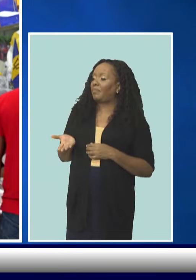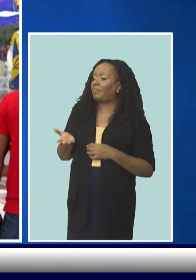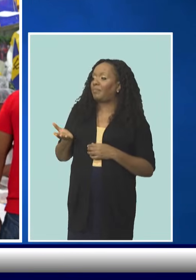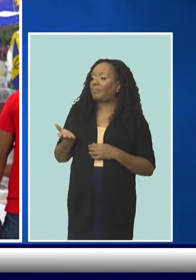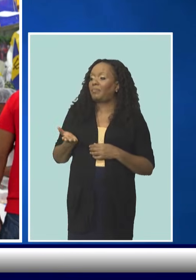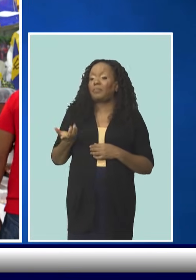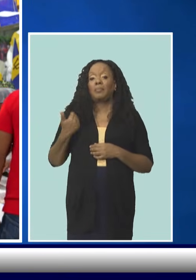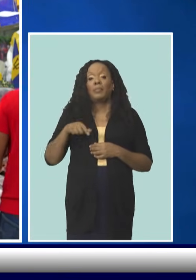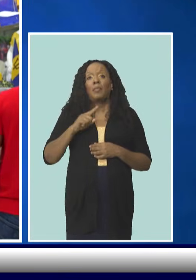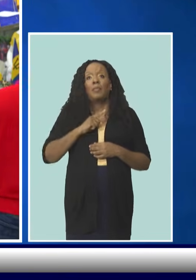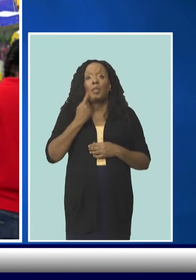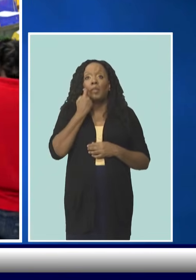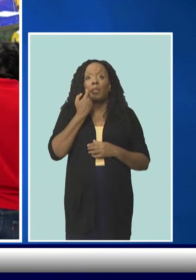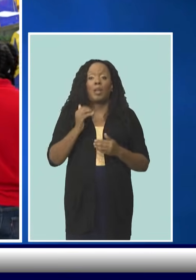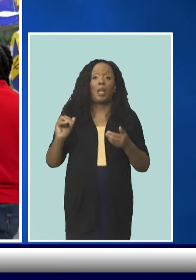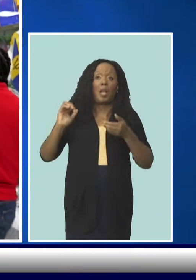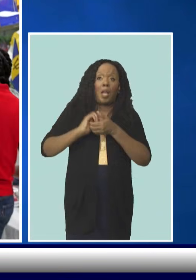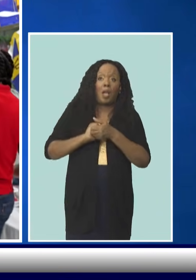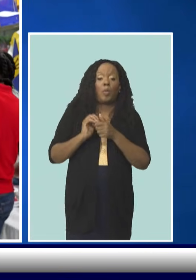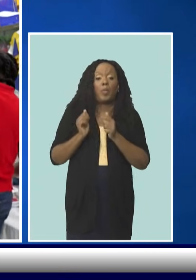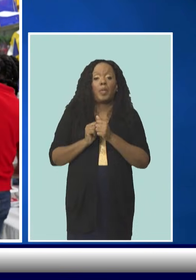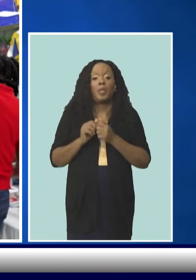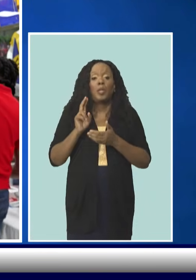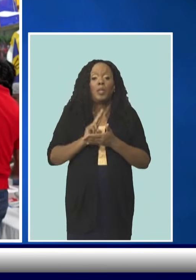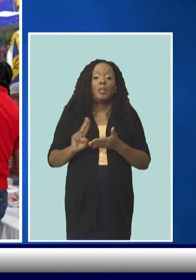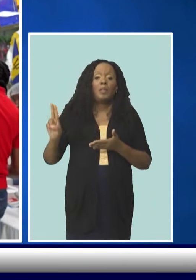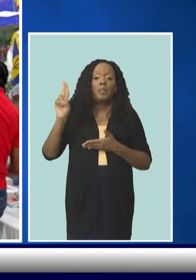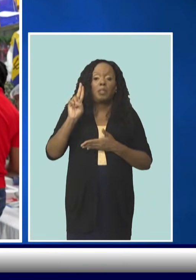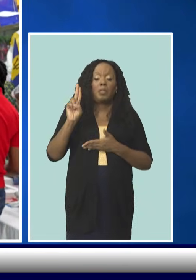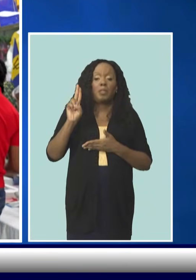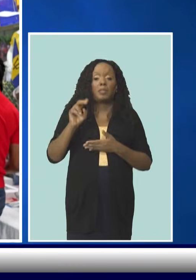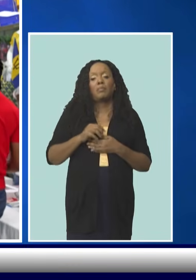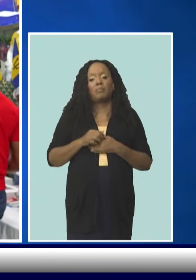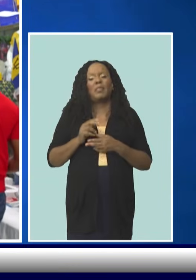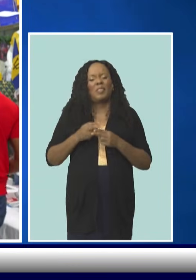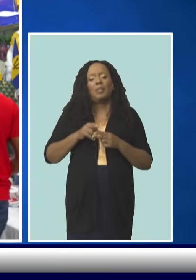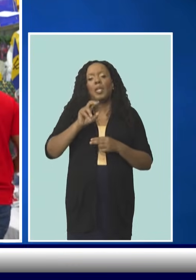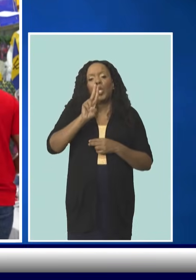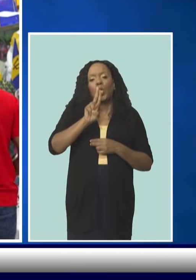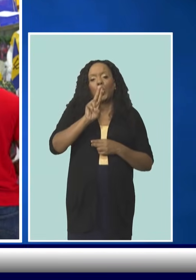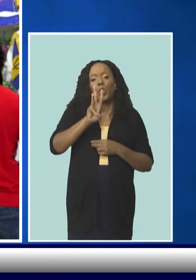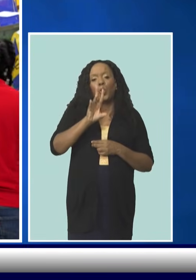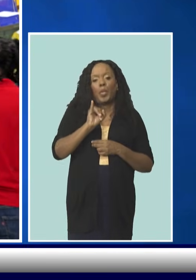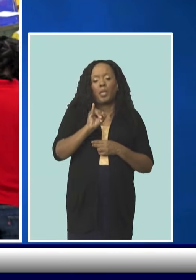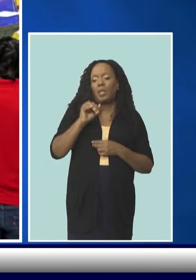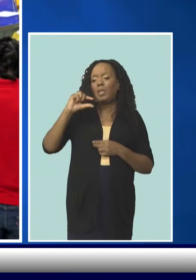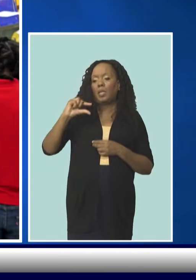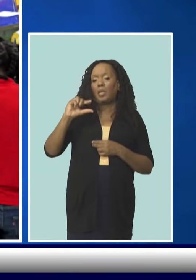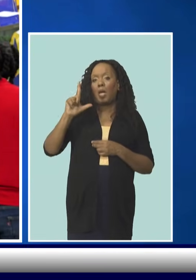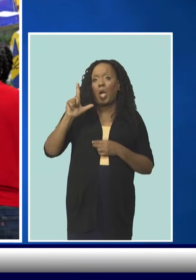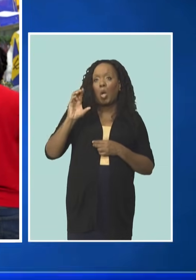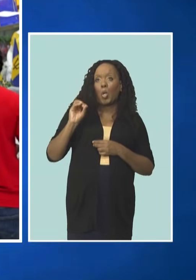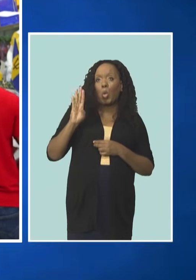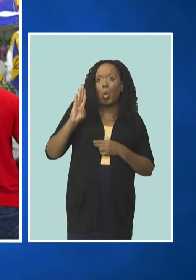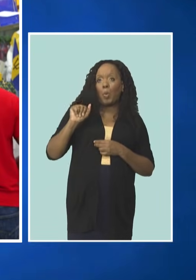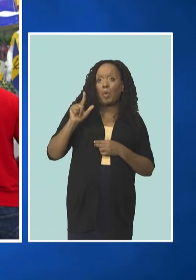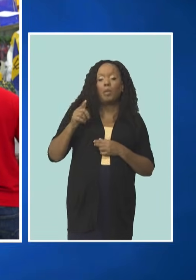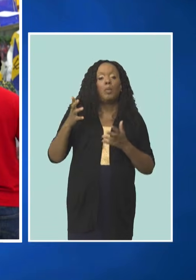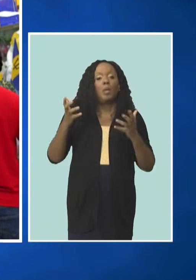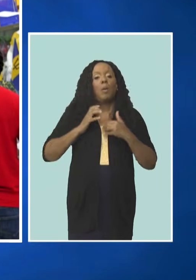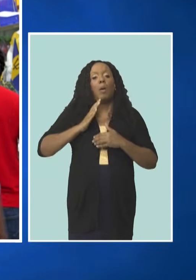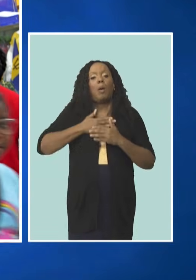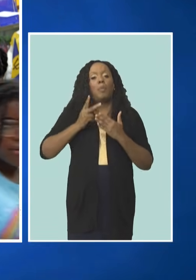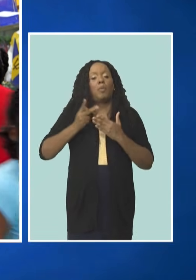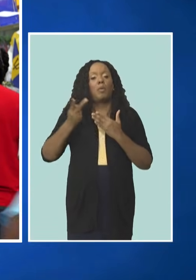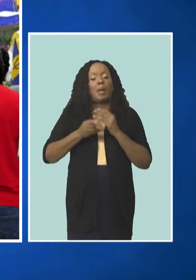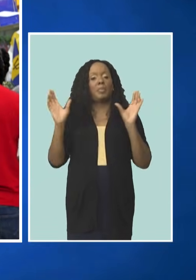with UWI Global to certify our training program. So it is not just a case of being able to train